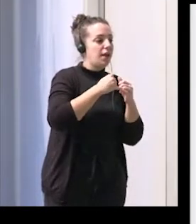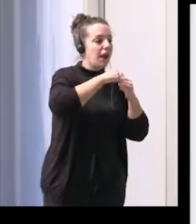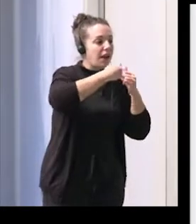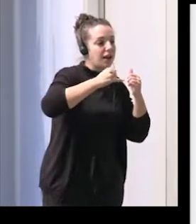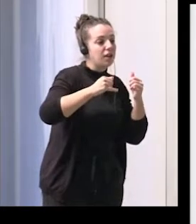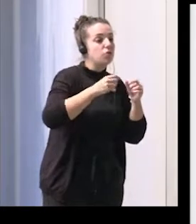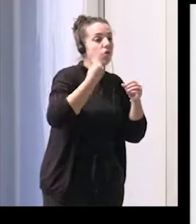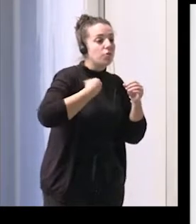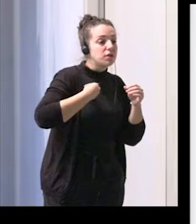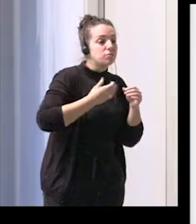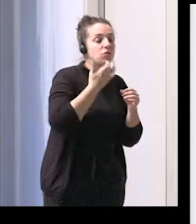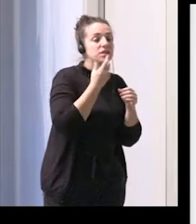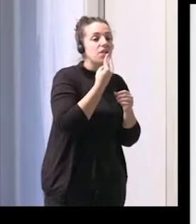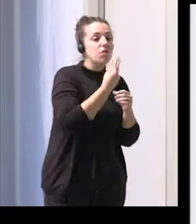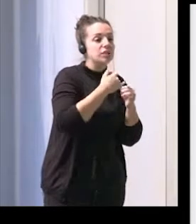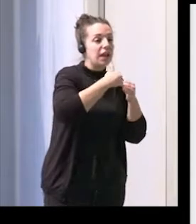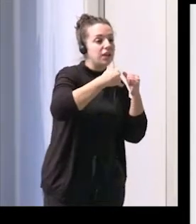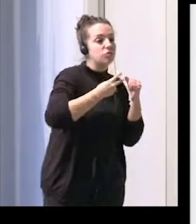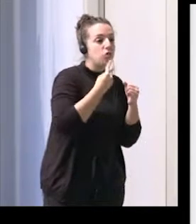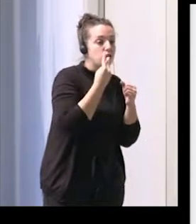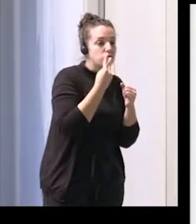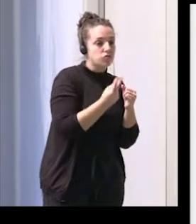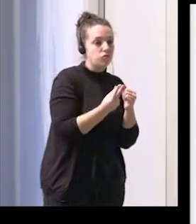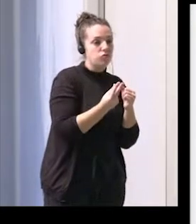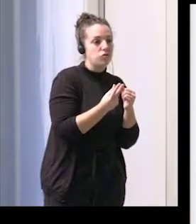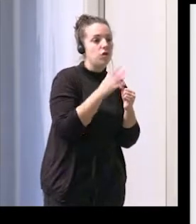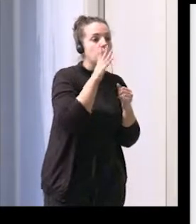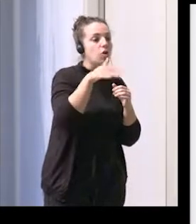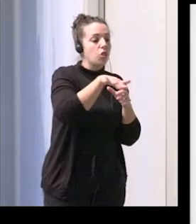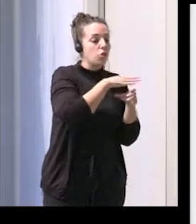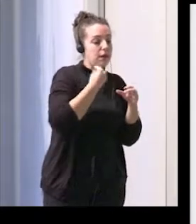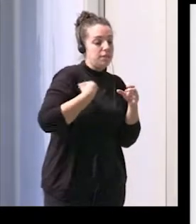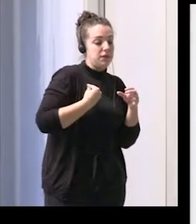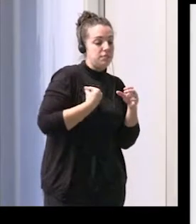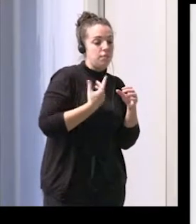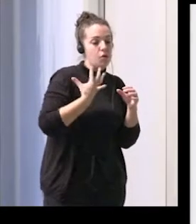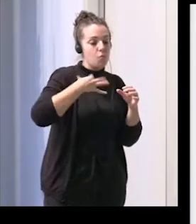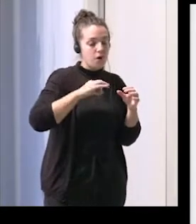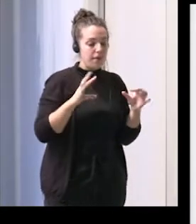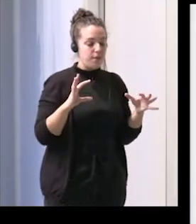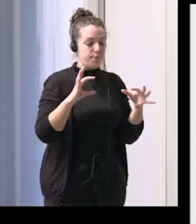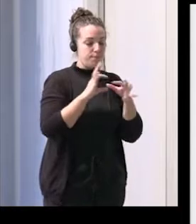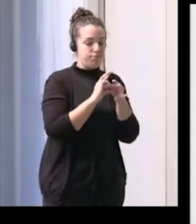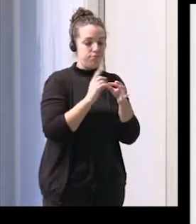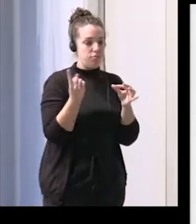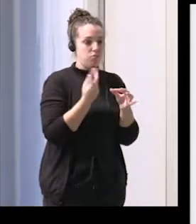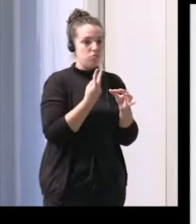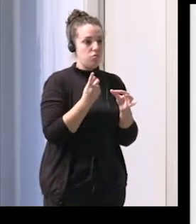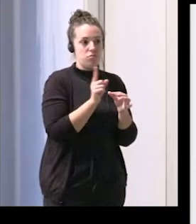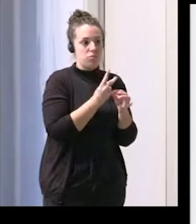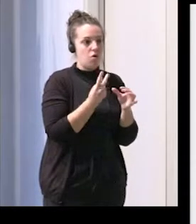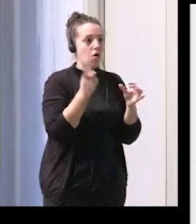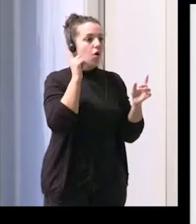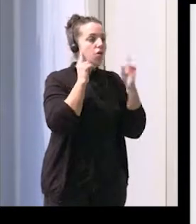same position along the implanted array, but they may not actually be matched in terms of the cochlear place of stimulation. And